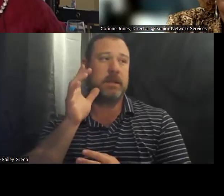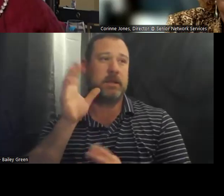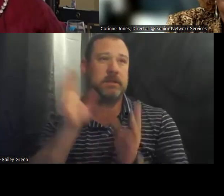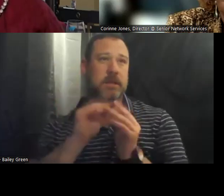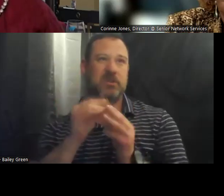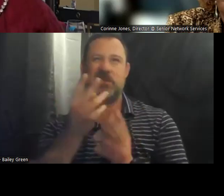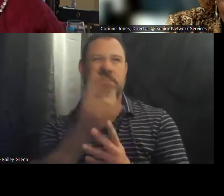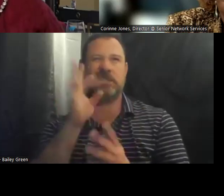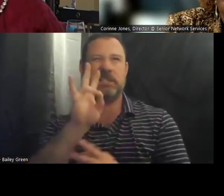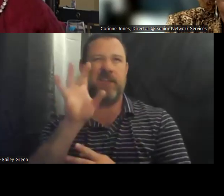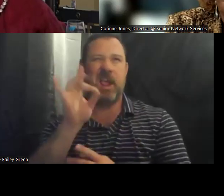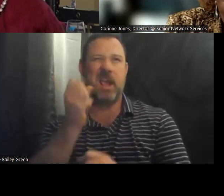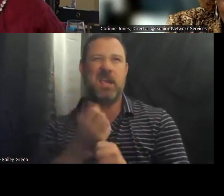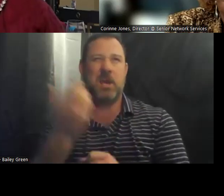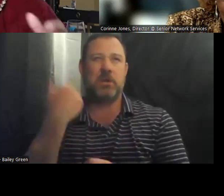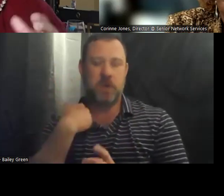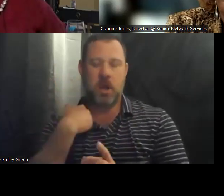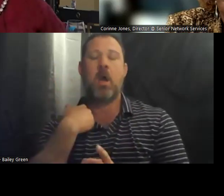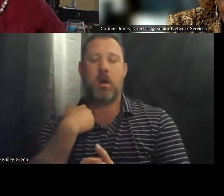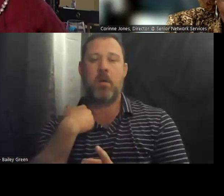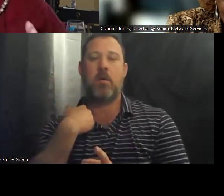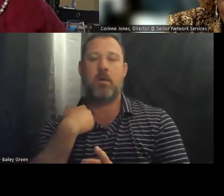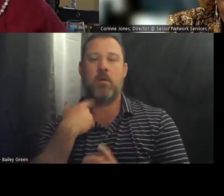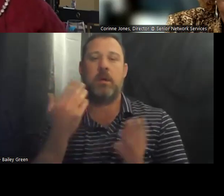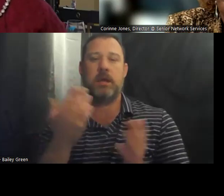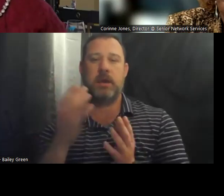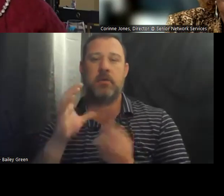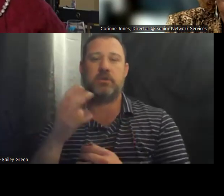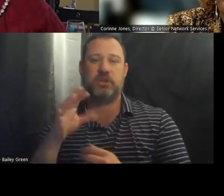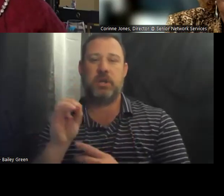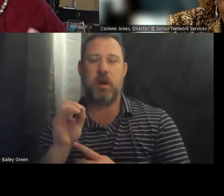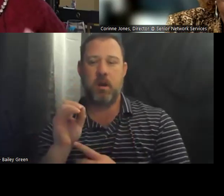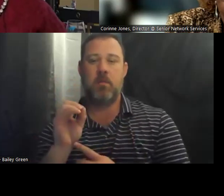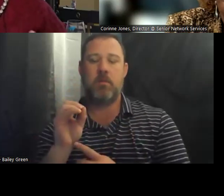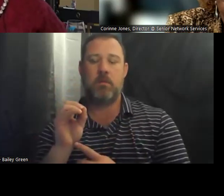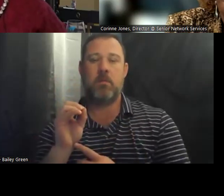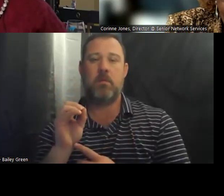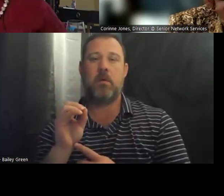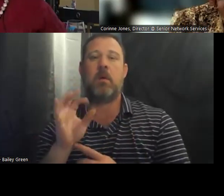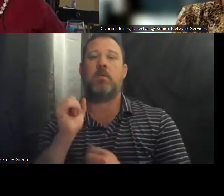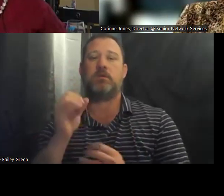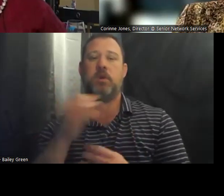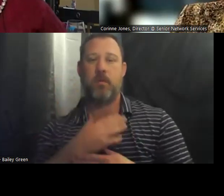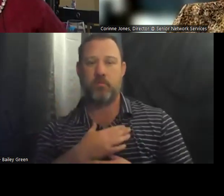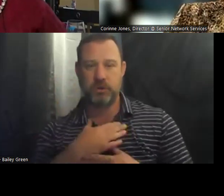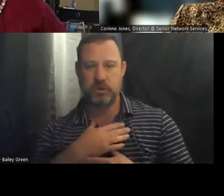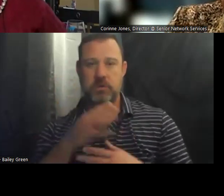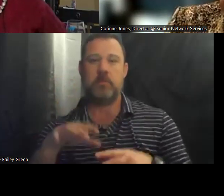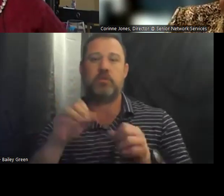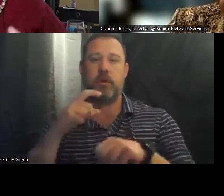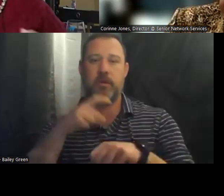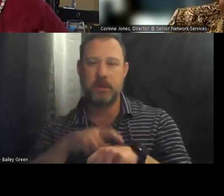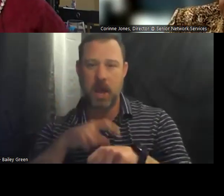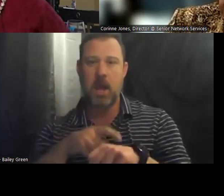conducted 7 or 8 years ago here in Chico, California. And I was so appreciative that you took the time to come